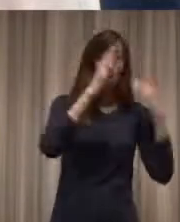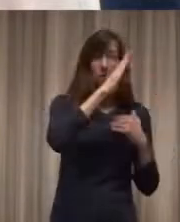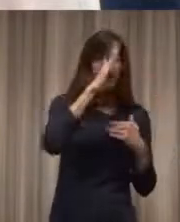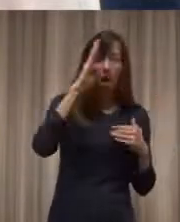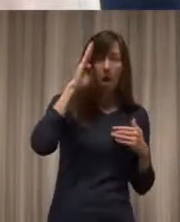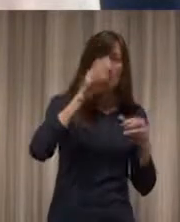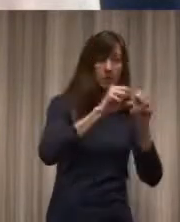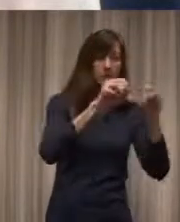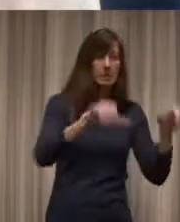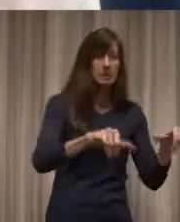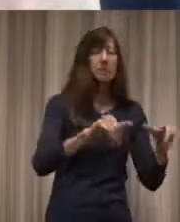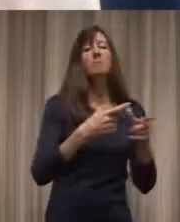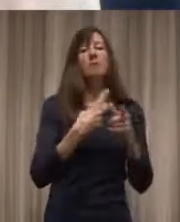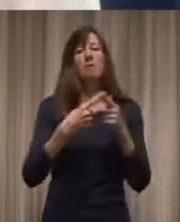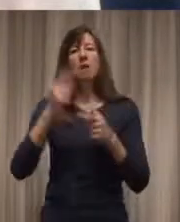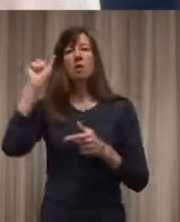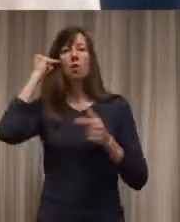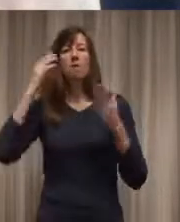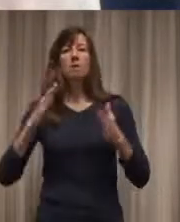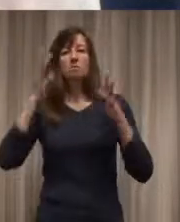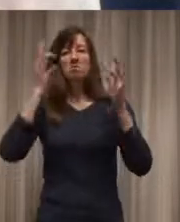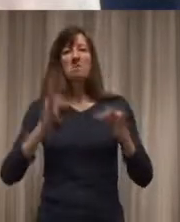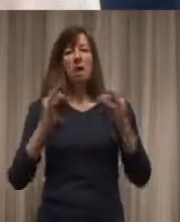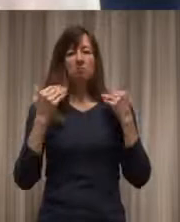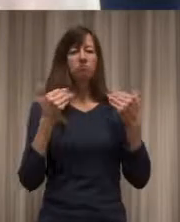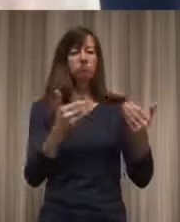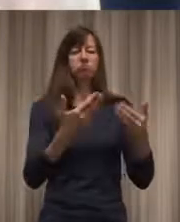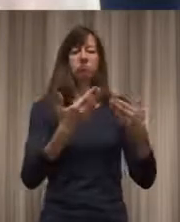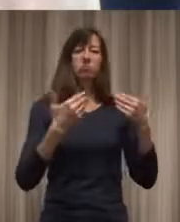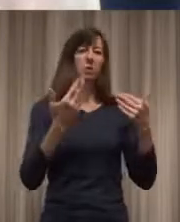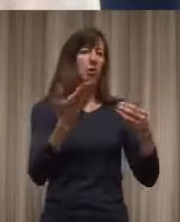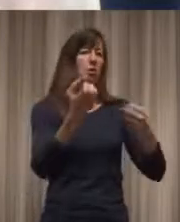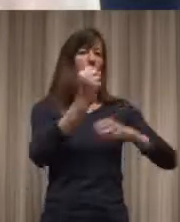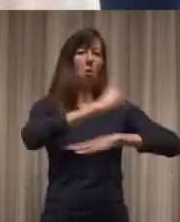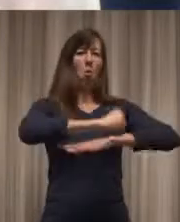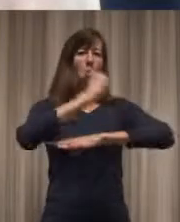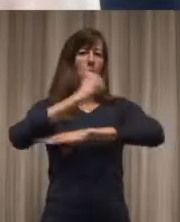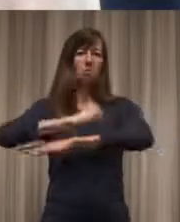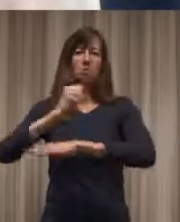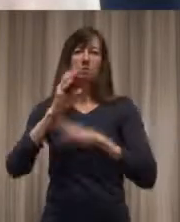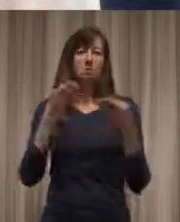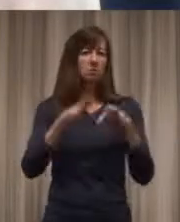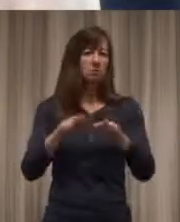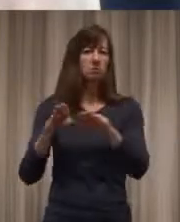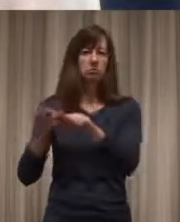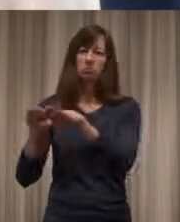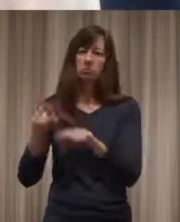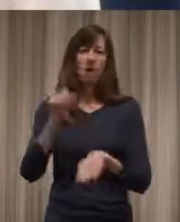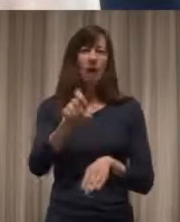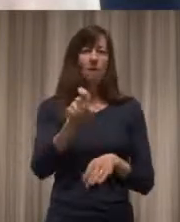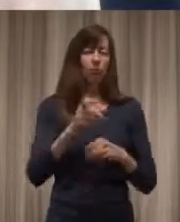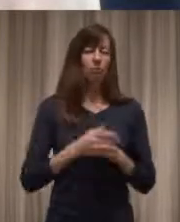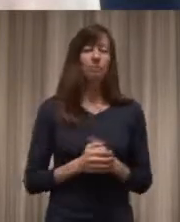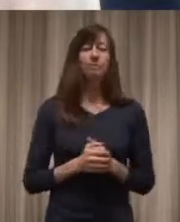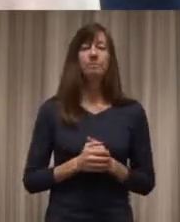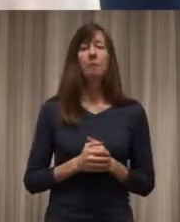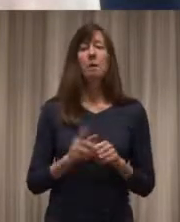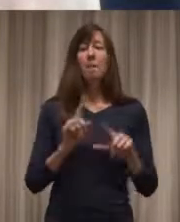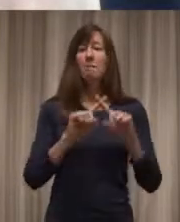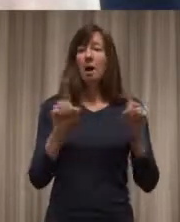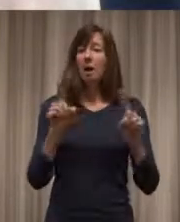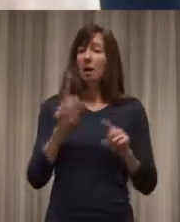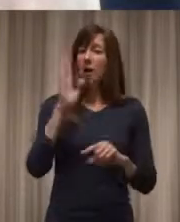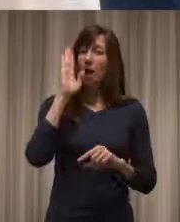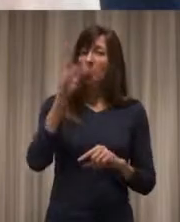hospital system. Today, for the first time in the second wave, we mark a point of potential concern there that I want